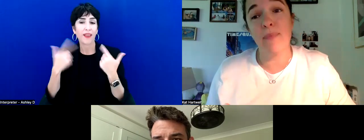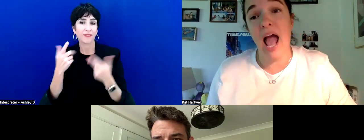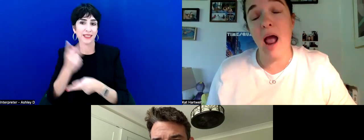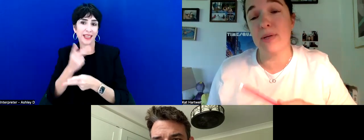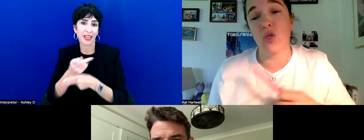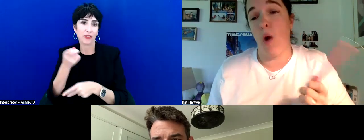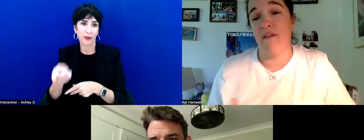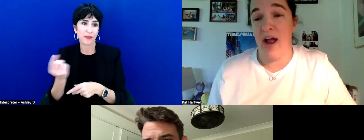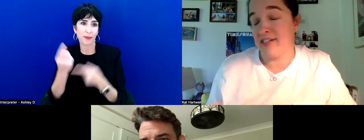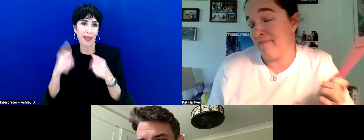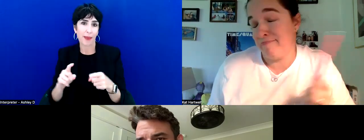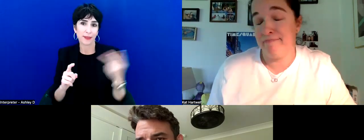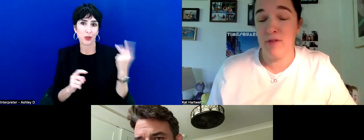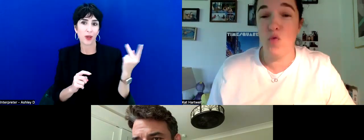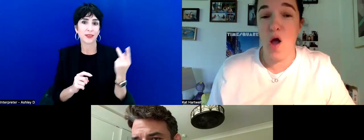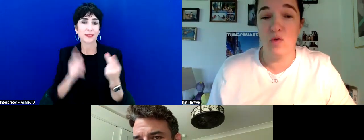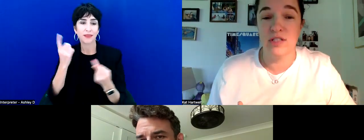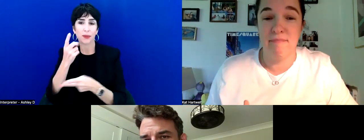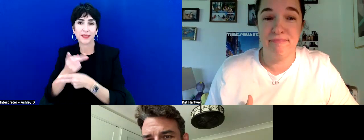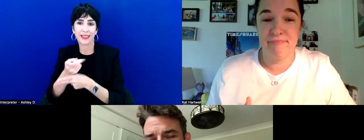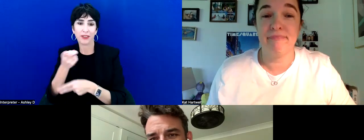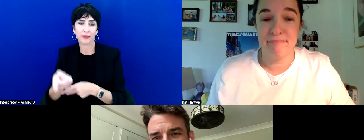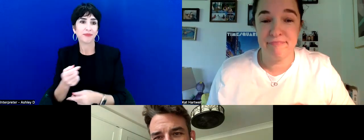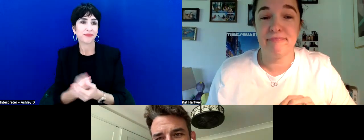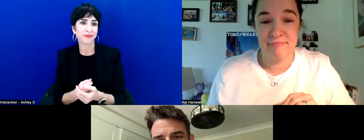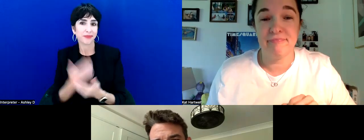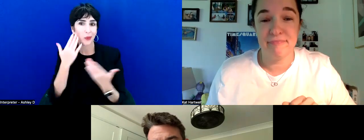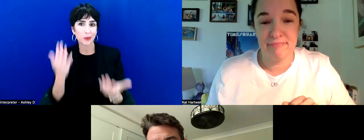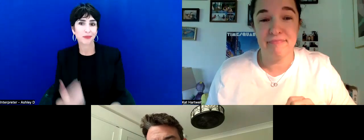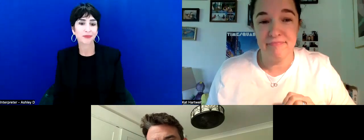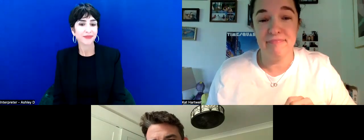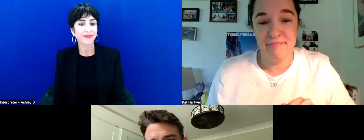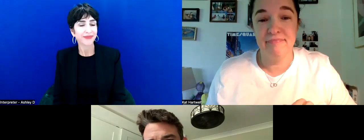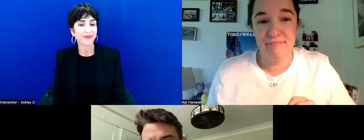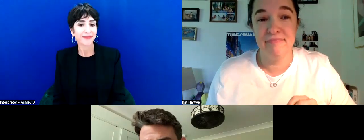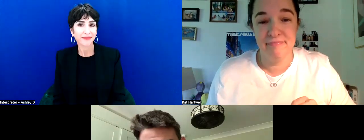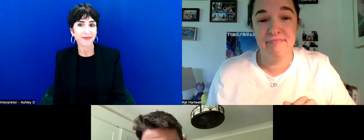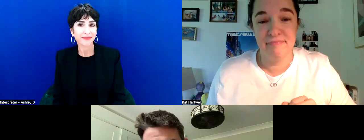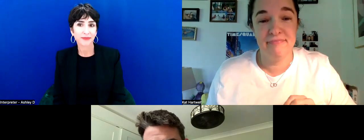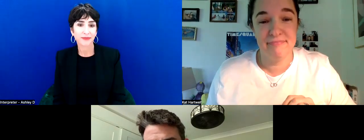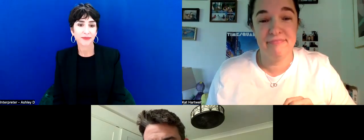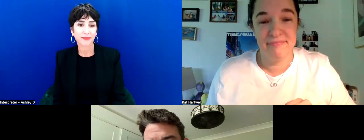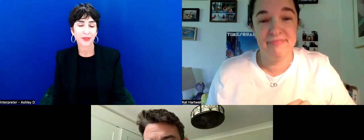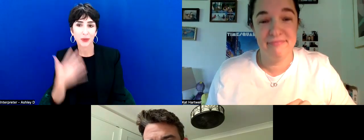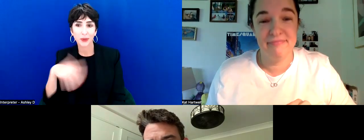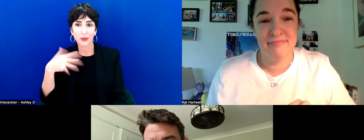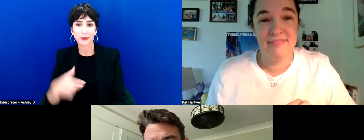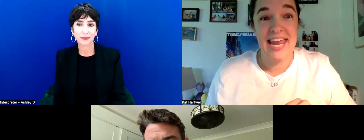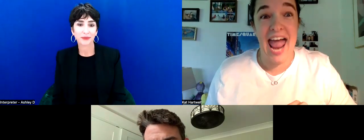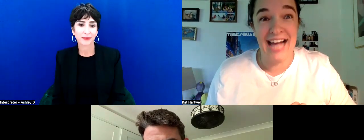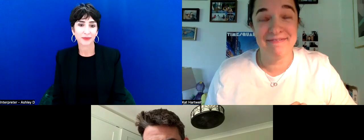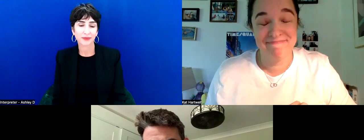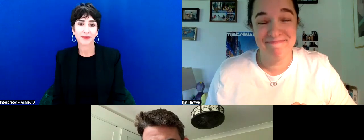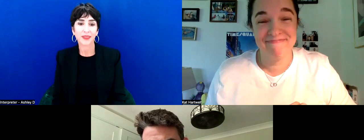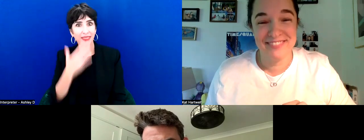if something happened to one of us. Who knows? Yeah. Whew. That's it.